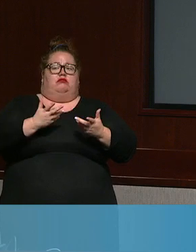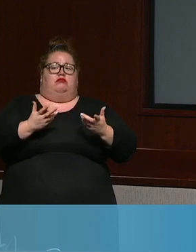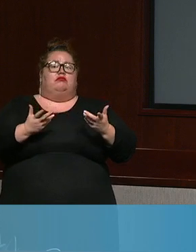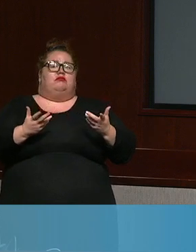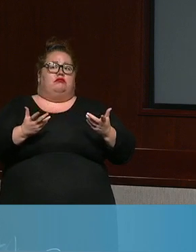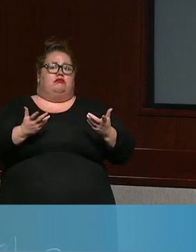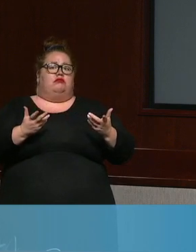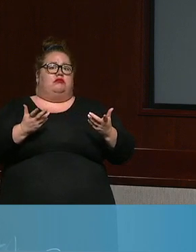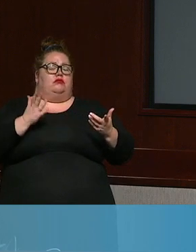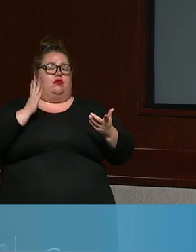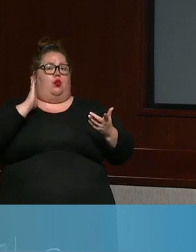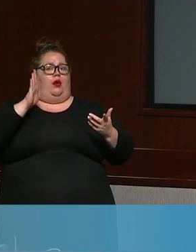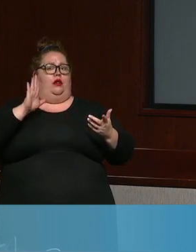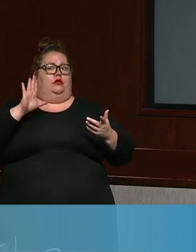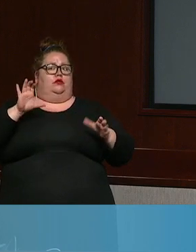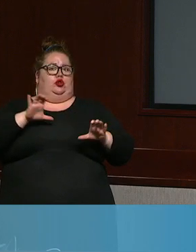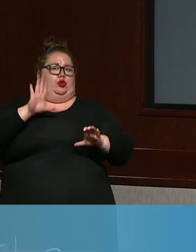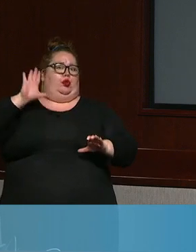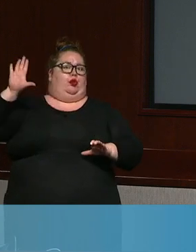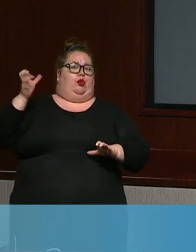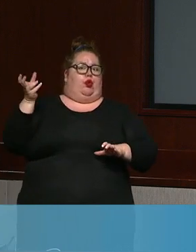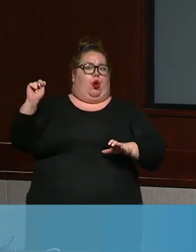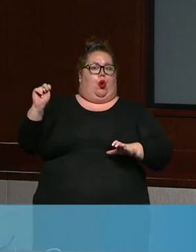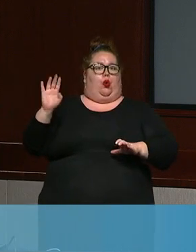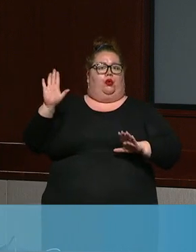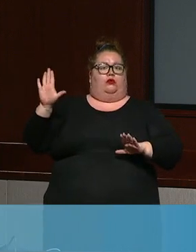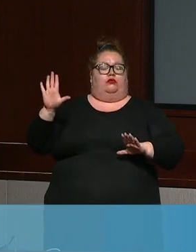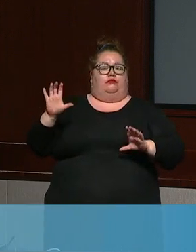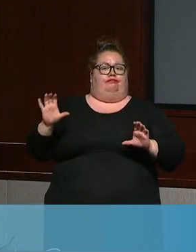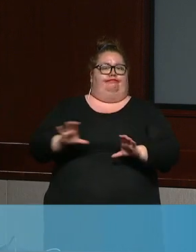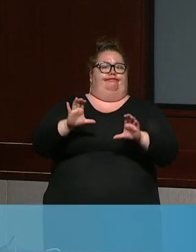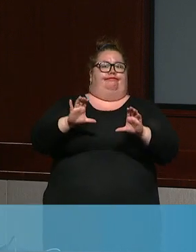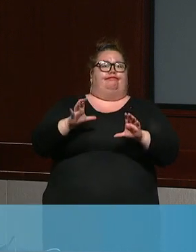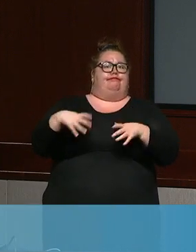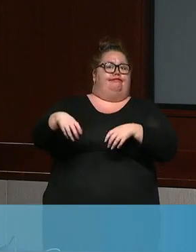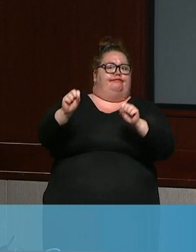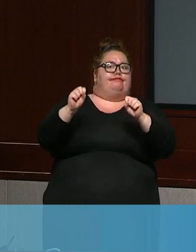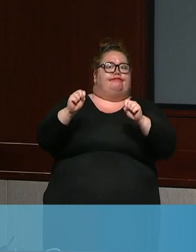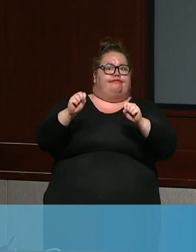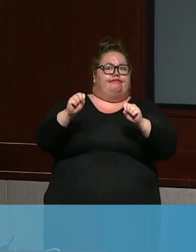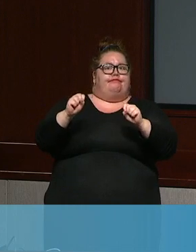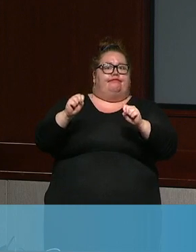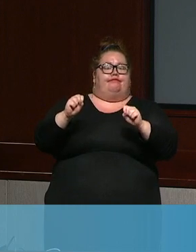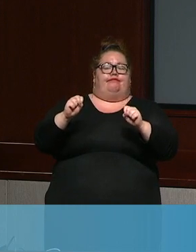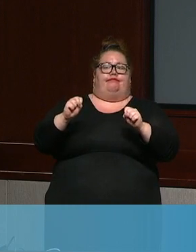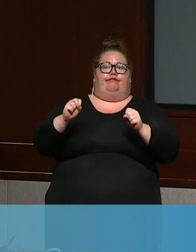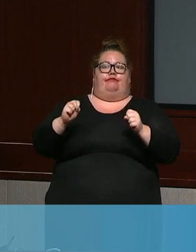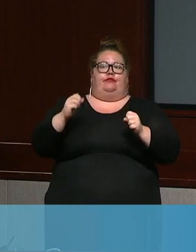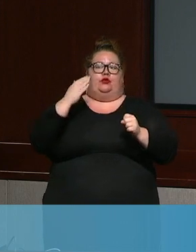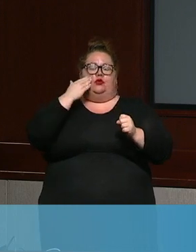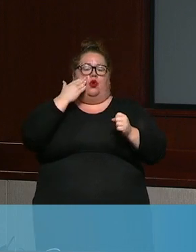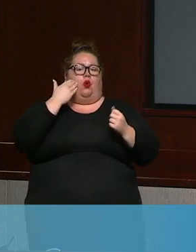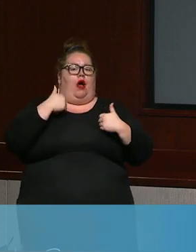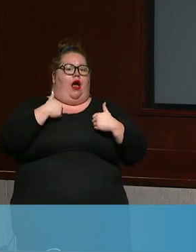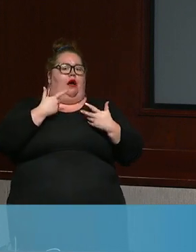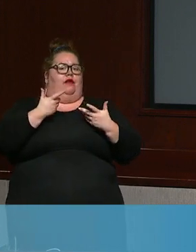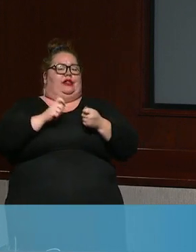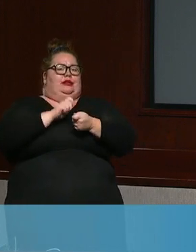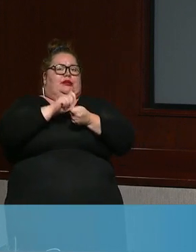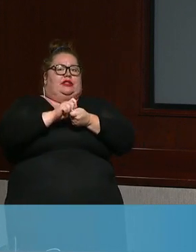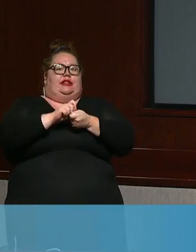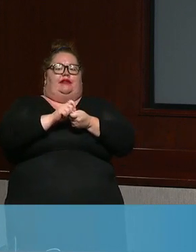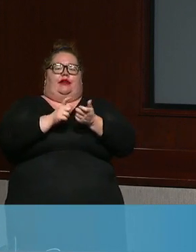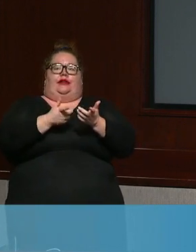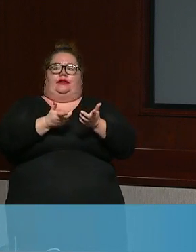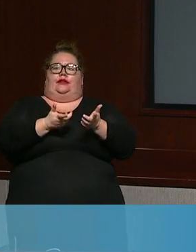will act. They will act punitively. Again, there are a number of regulatory tethers to the various industries here